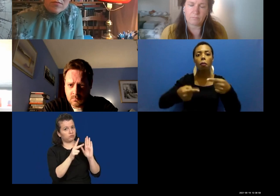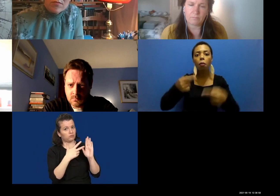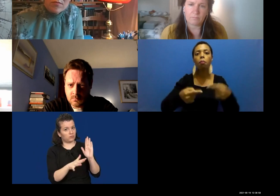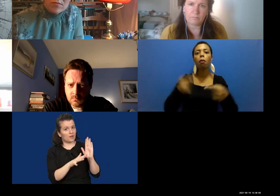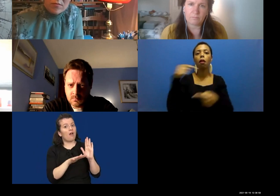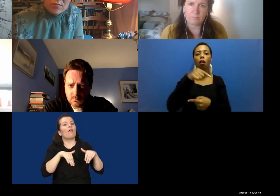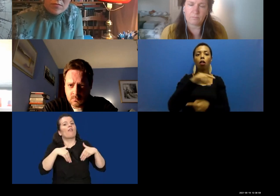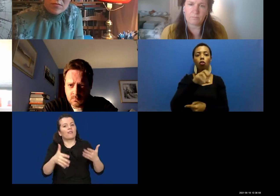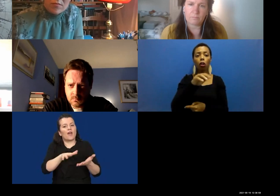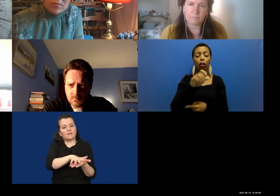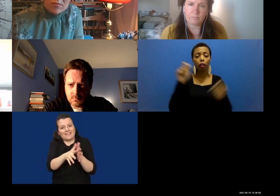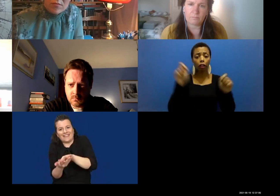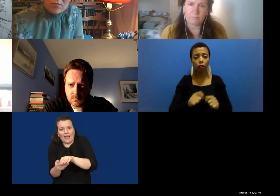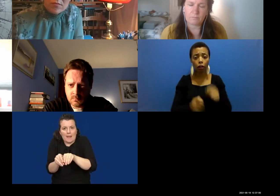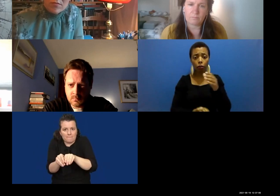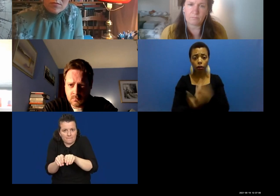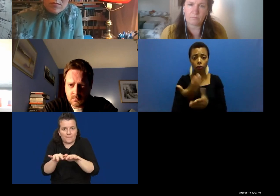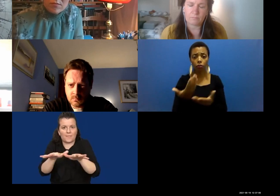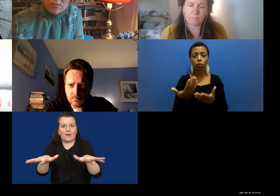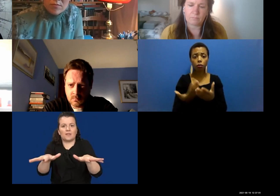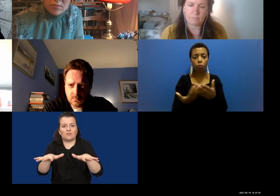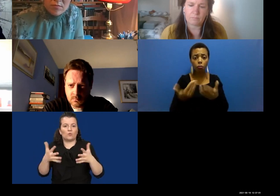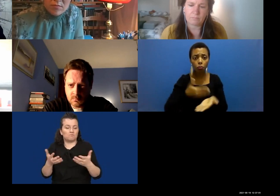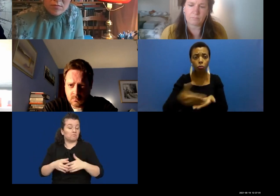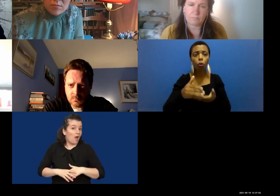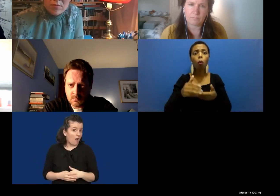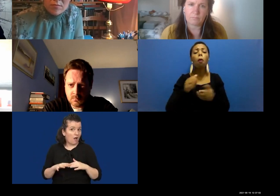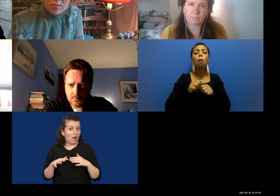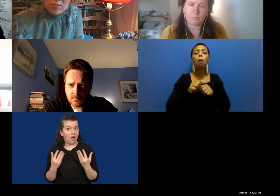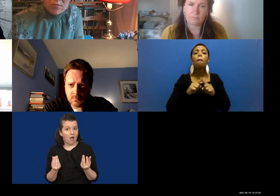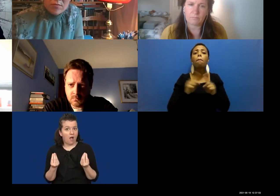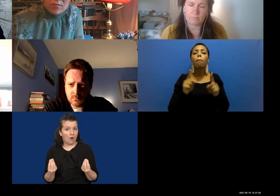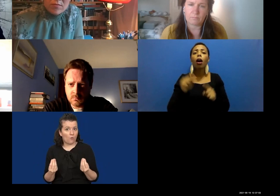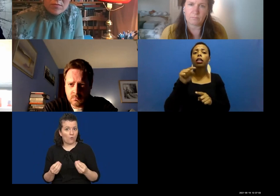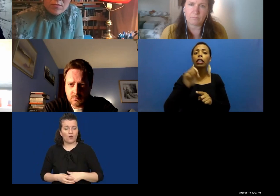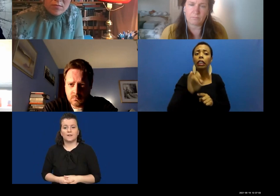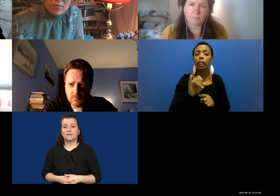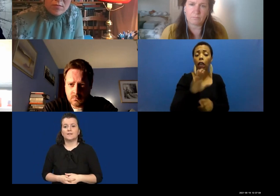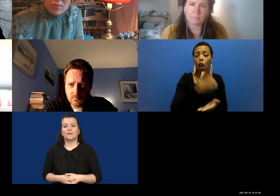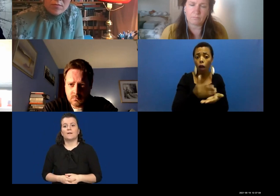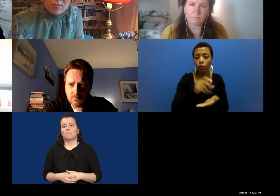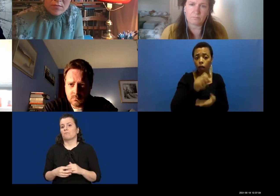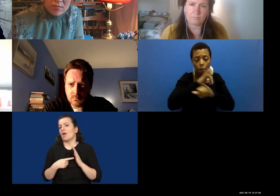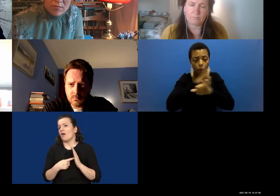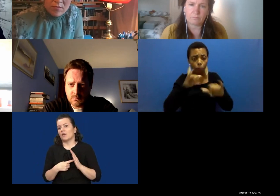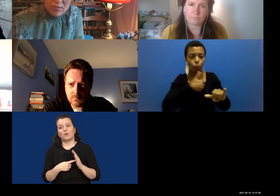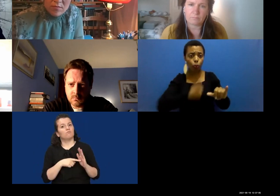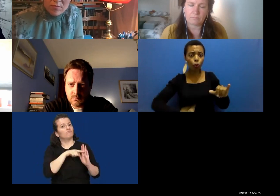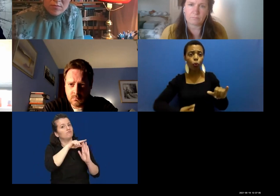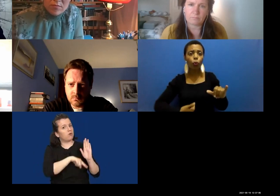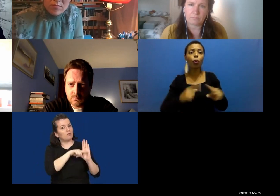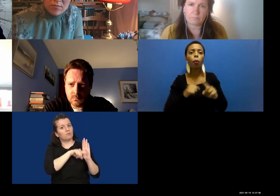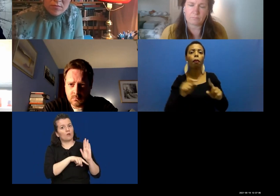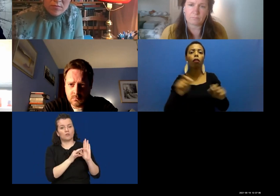Encouragement to apply policies are perceivable to the general public. So encouragement to apply policies